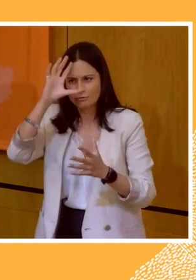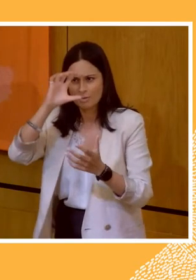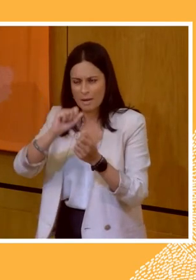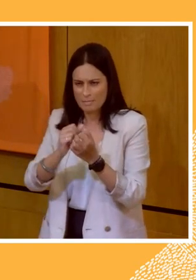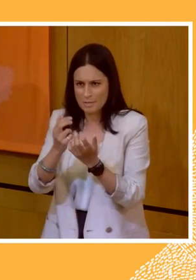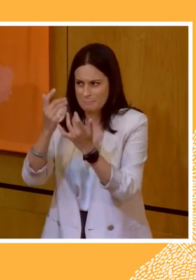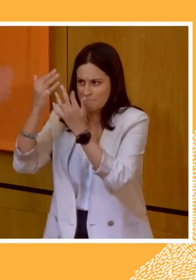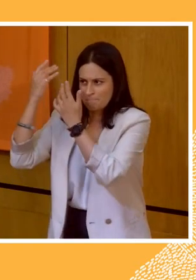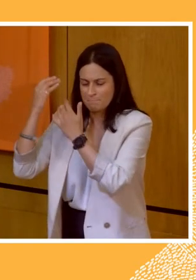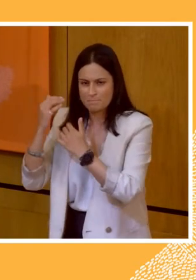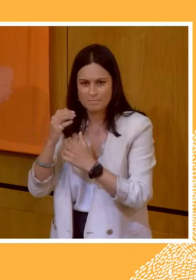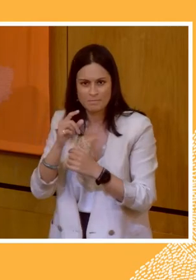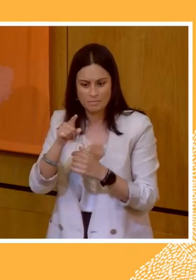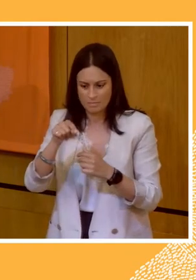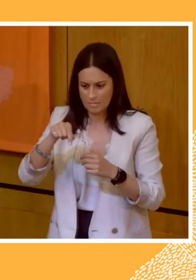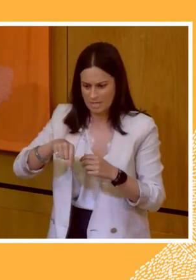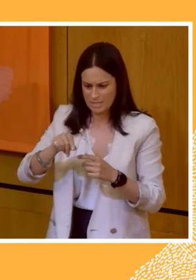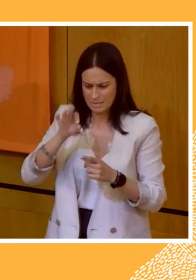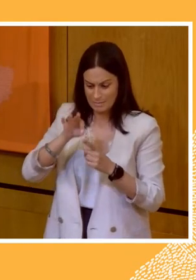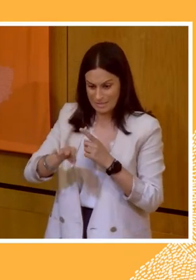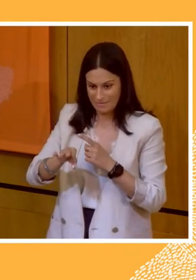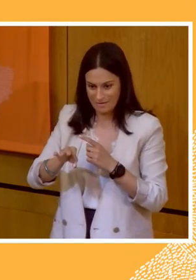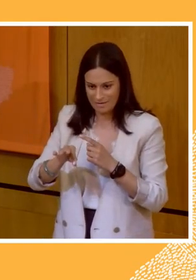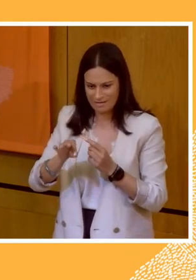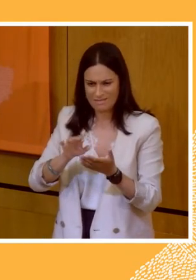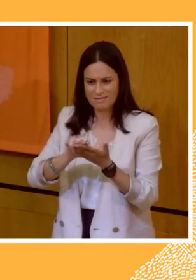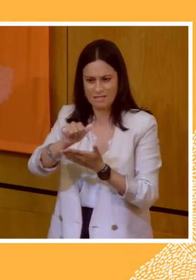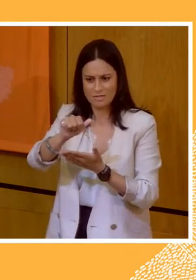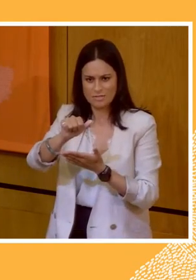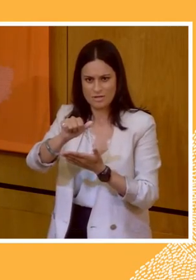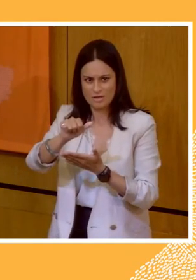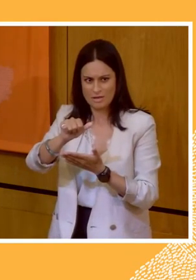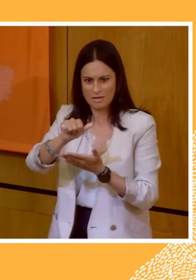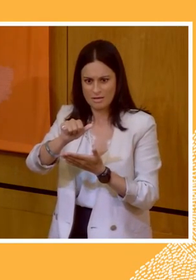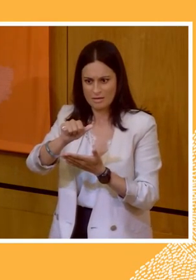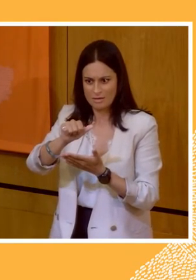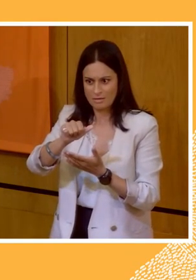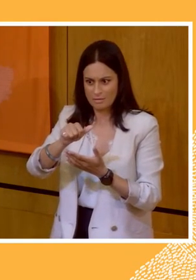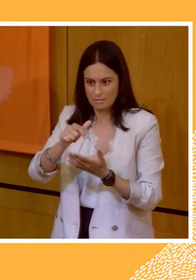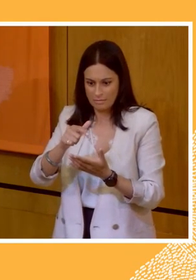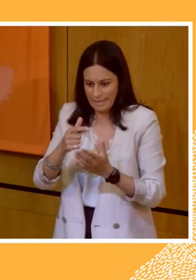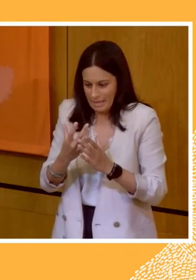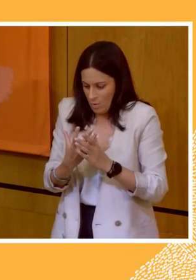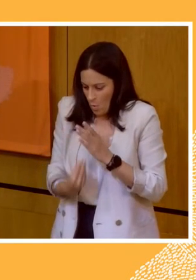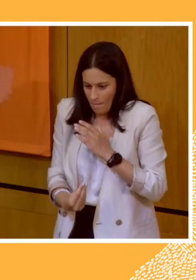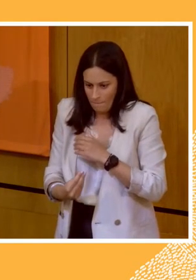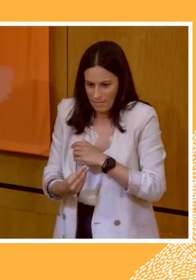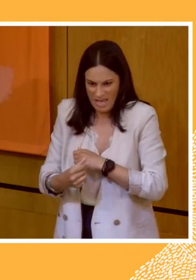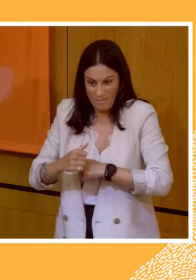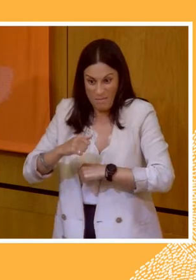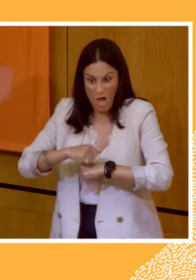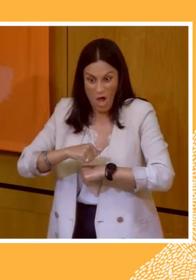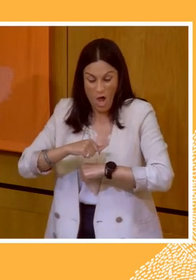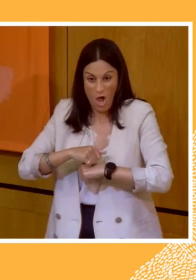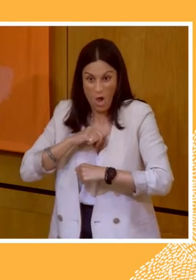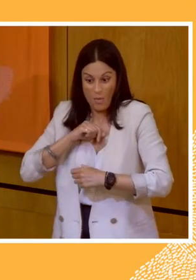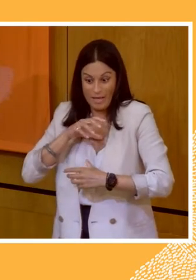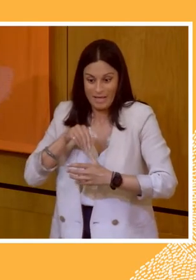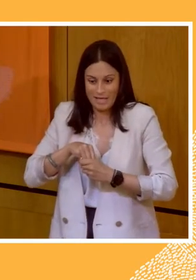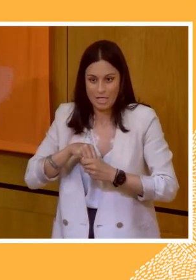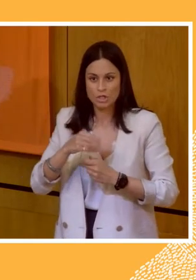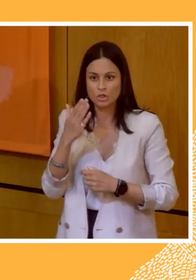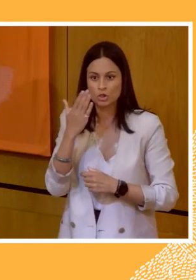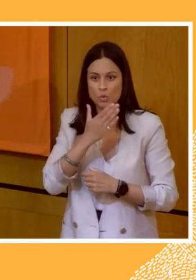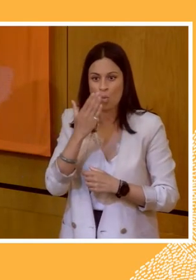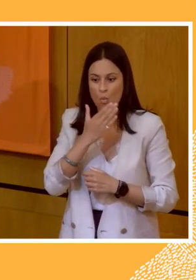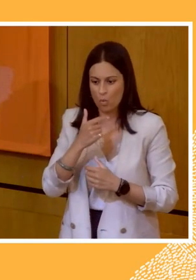remember even this one, at times culture is inborn, because we had just joined the school and